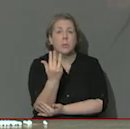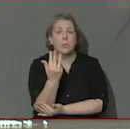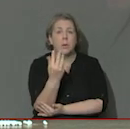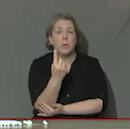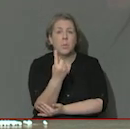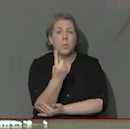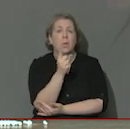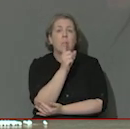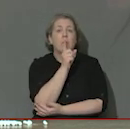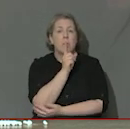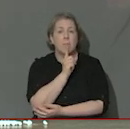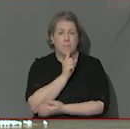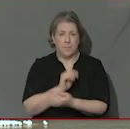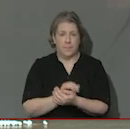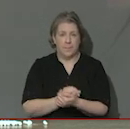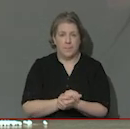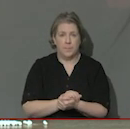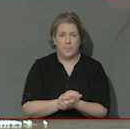291,000.